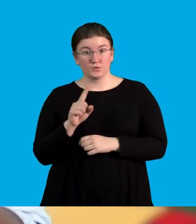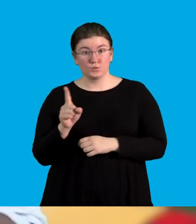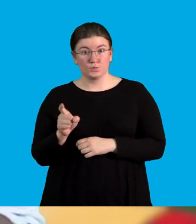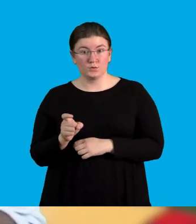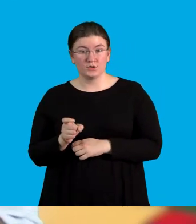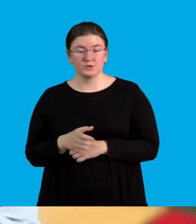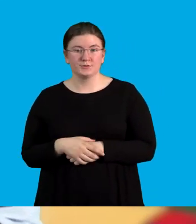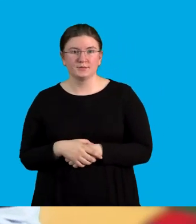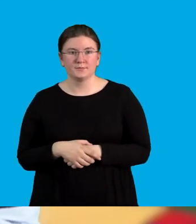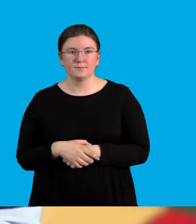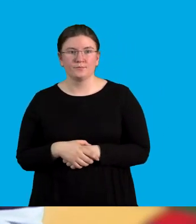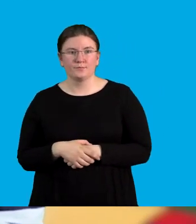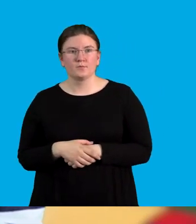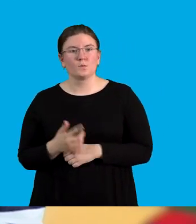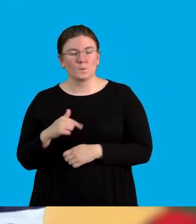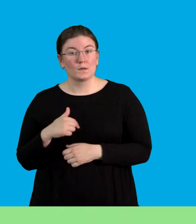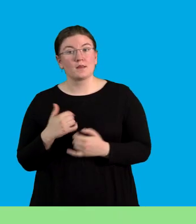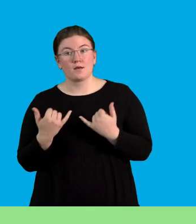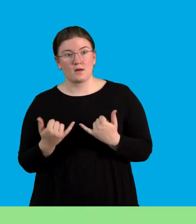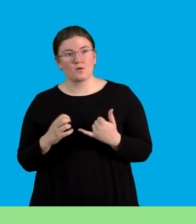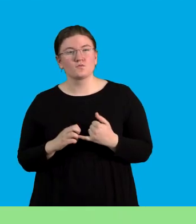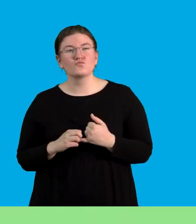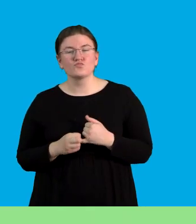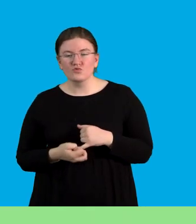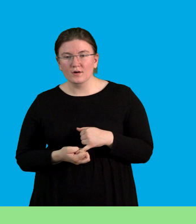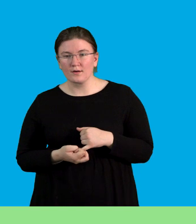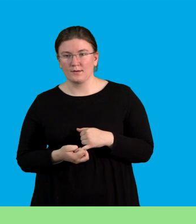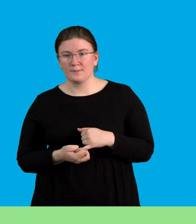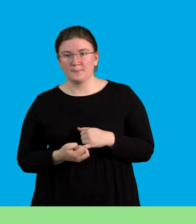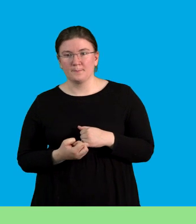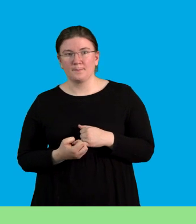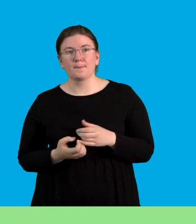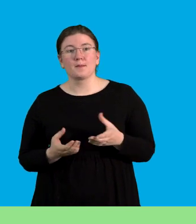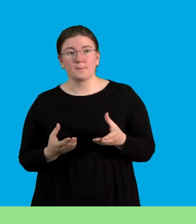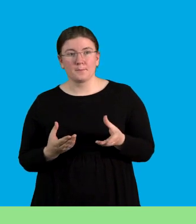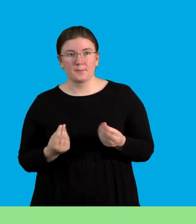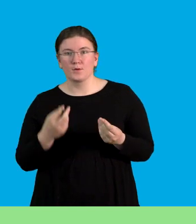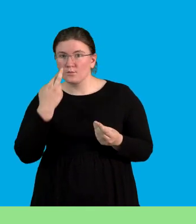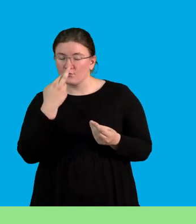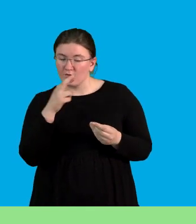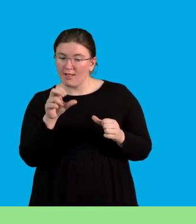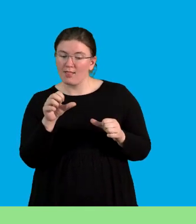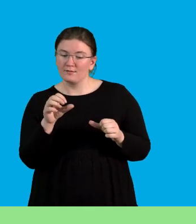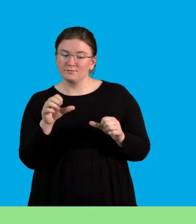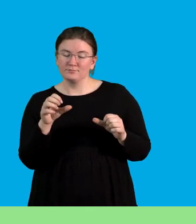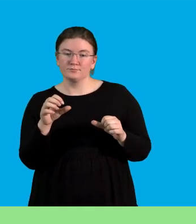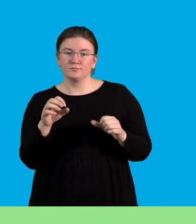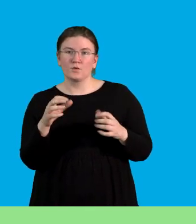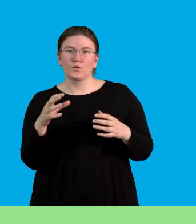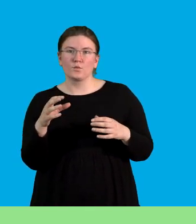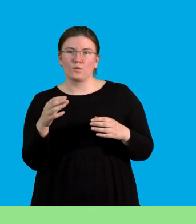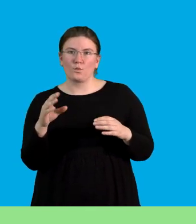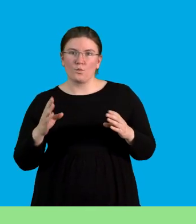or the next question, now we are trying to work to find the actual size of